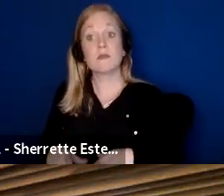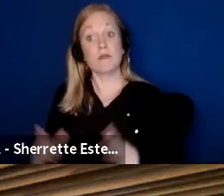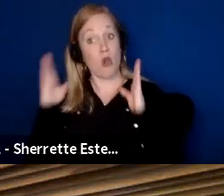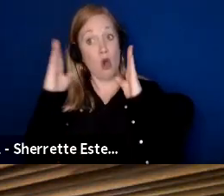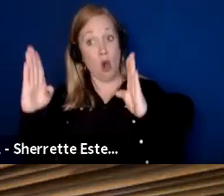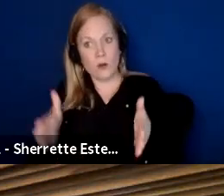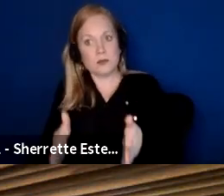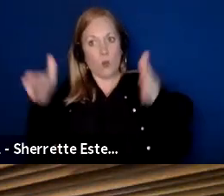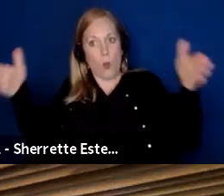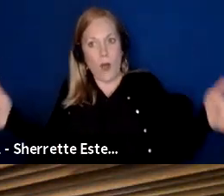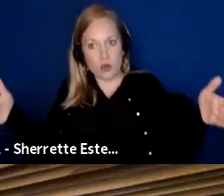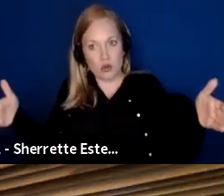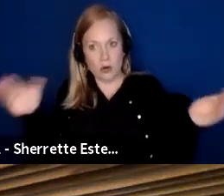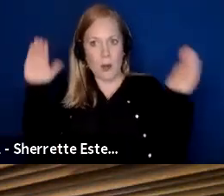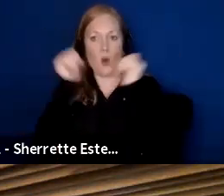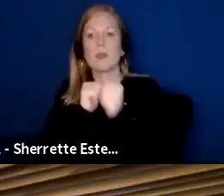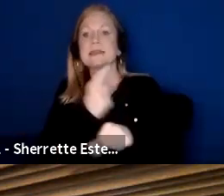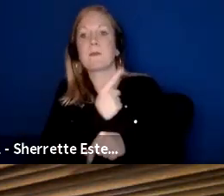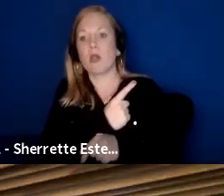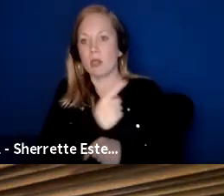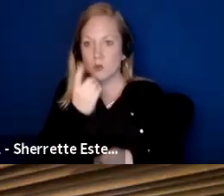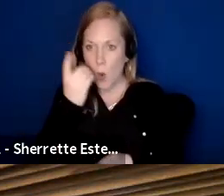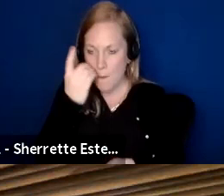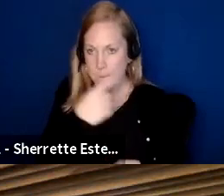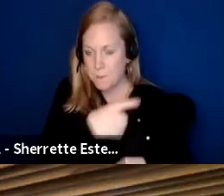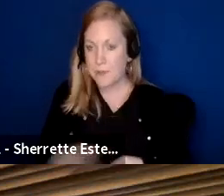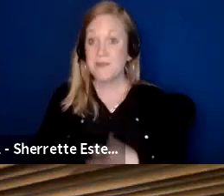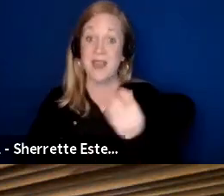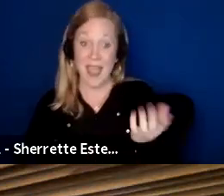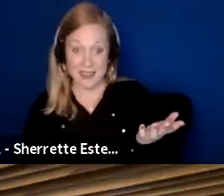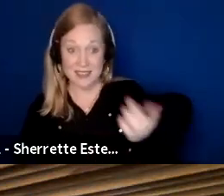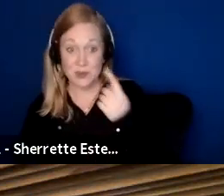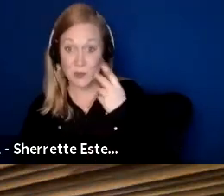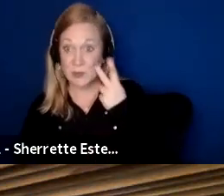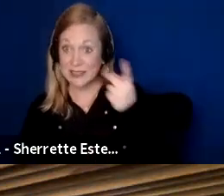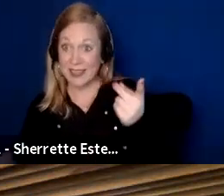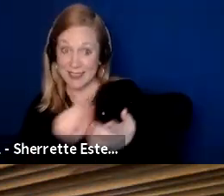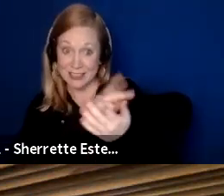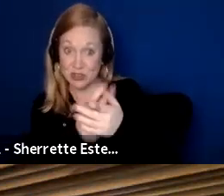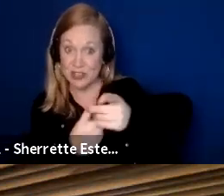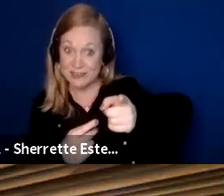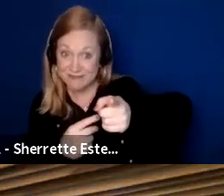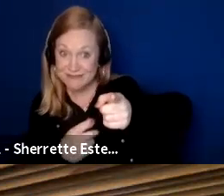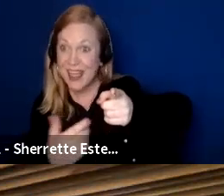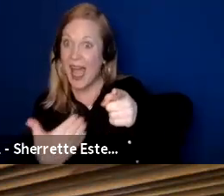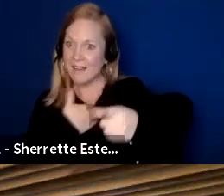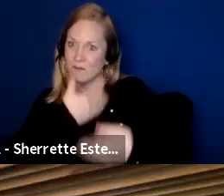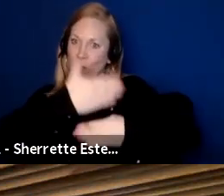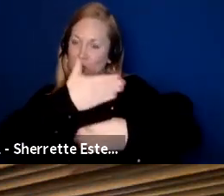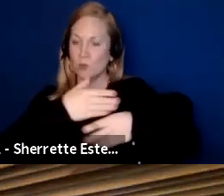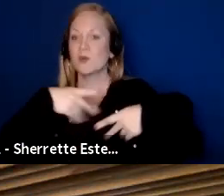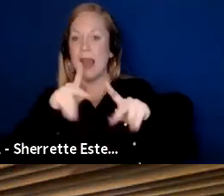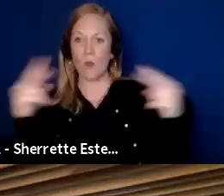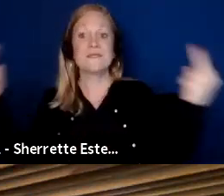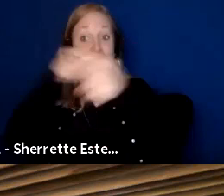larger and wider than a typical dormitory. And as you can see right there at the kitchen, there's the windows there allow view into the